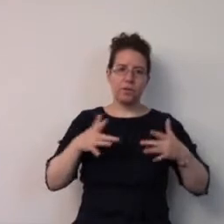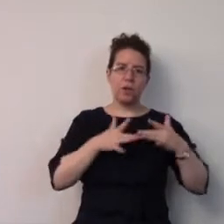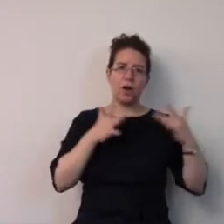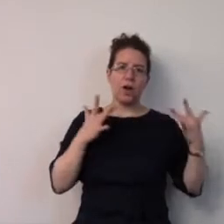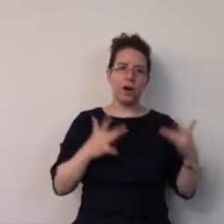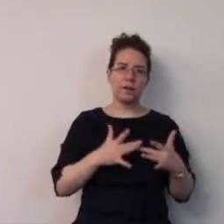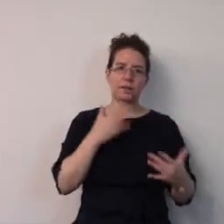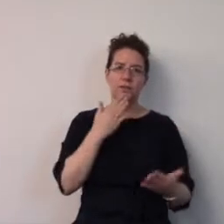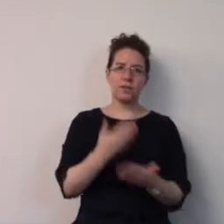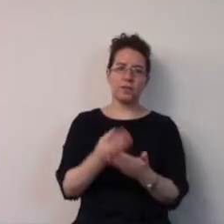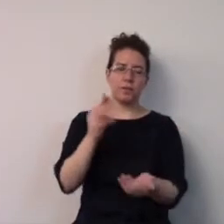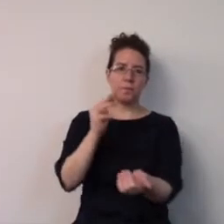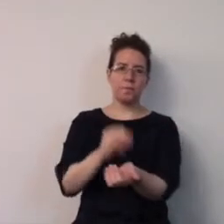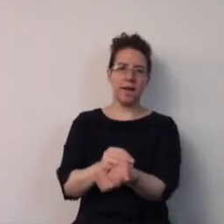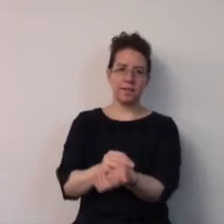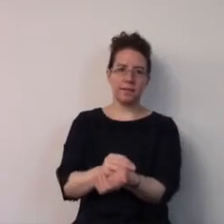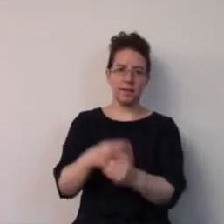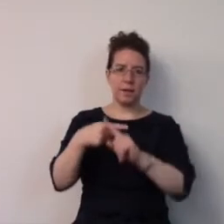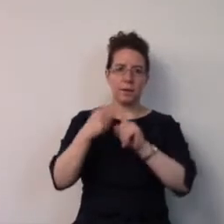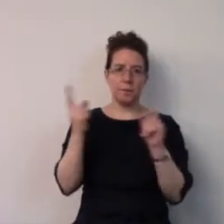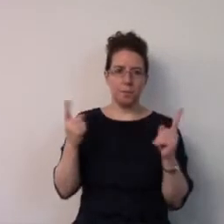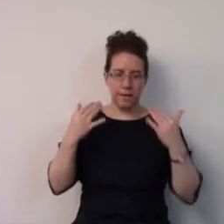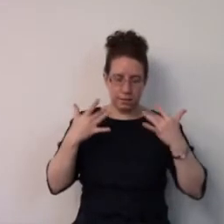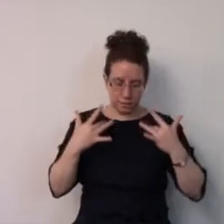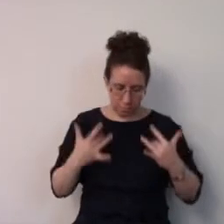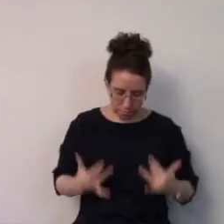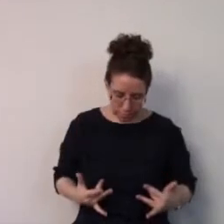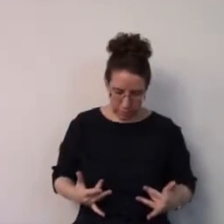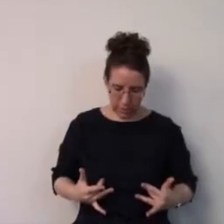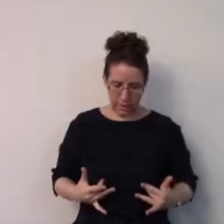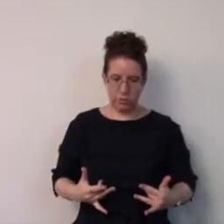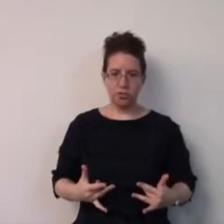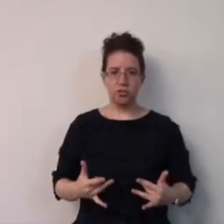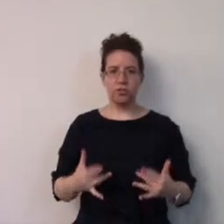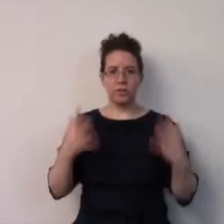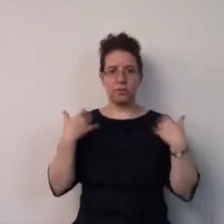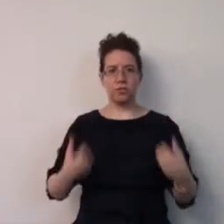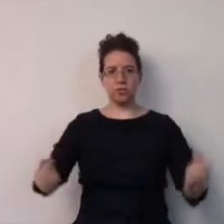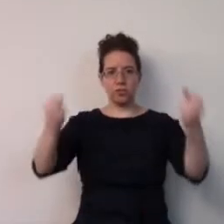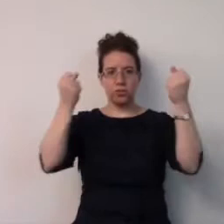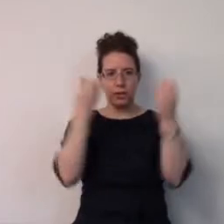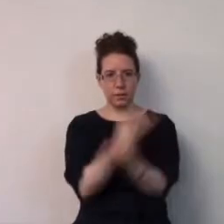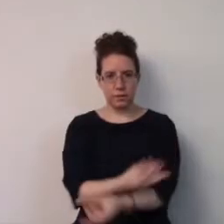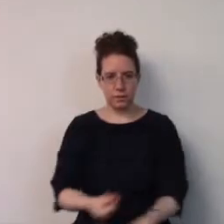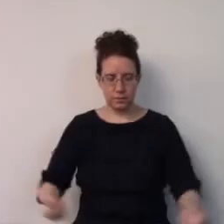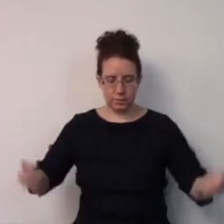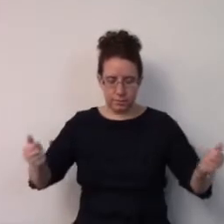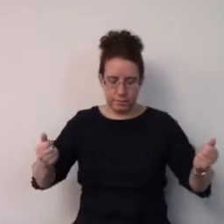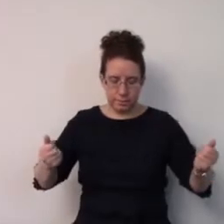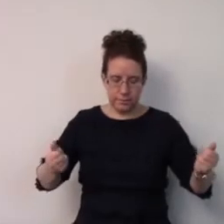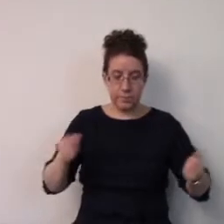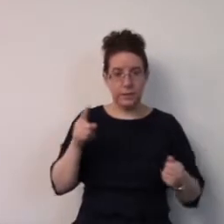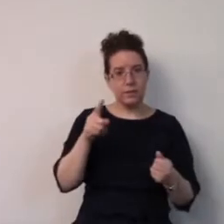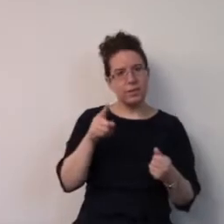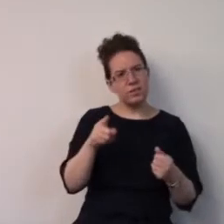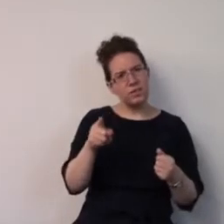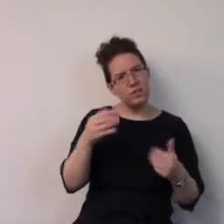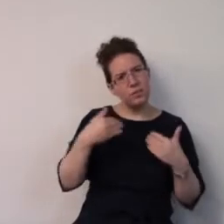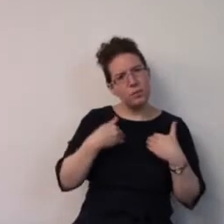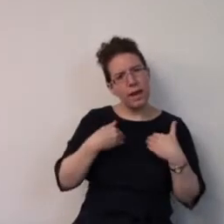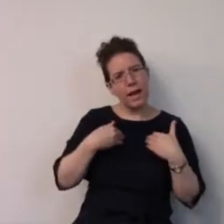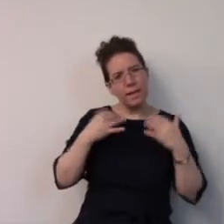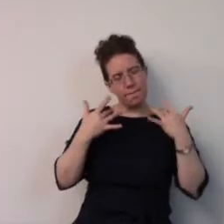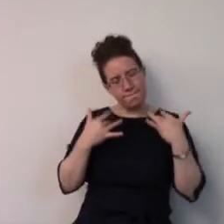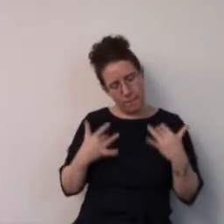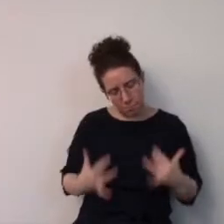suffering depression today? Well, I've got a solution. Uh-huh. Praise the Lord. Yeah. Rejoice. Yes, that's yes. The